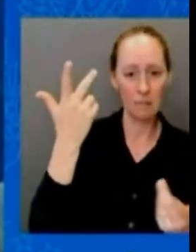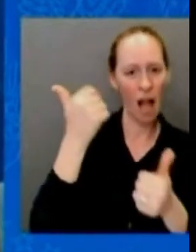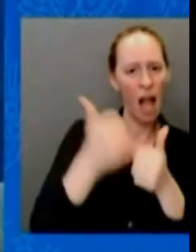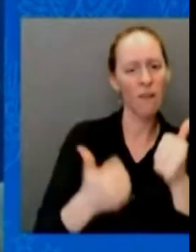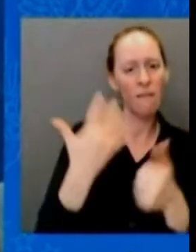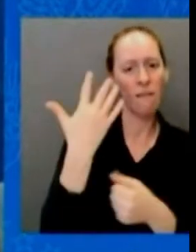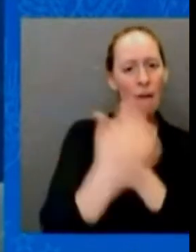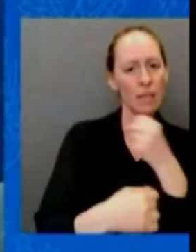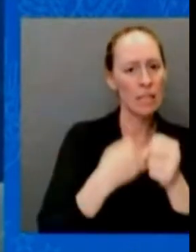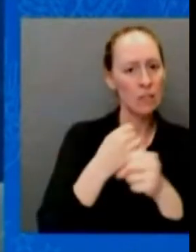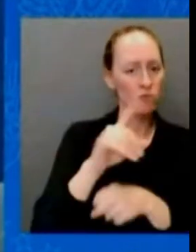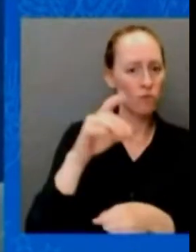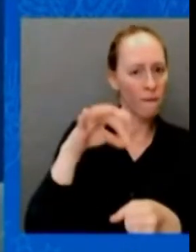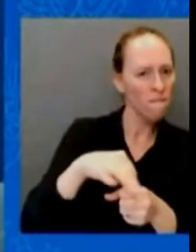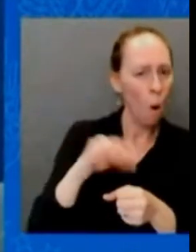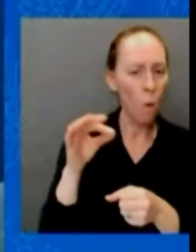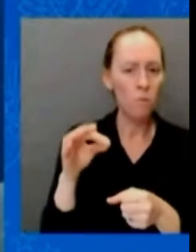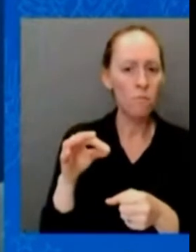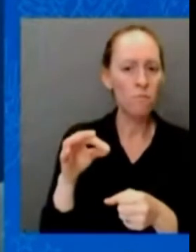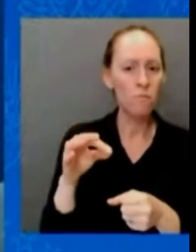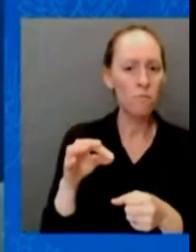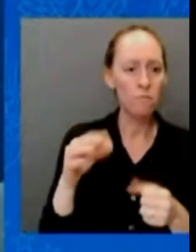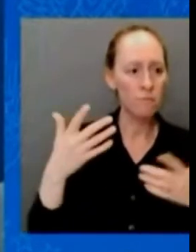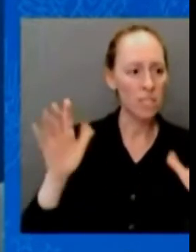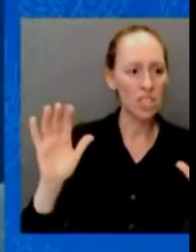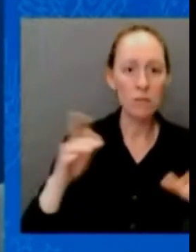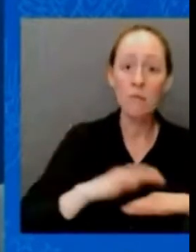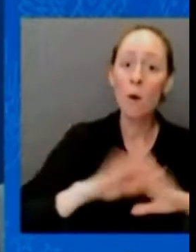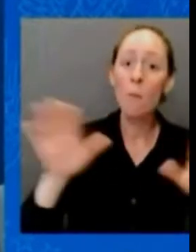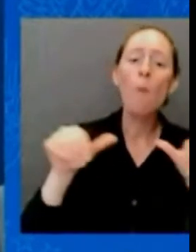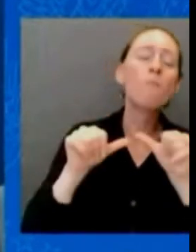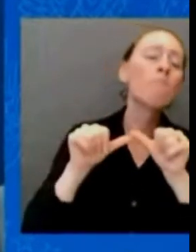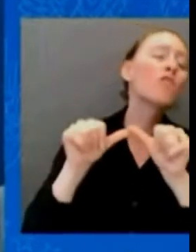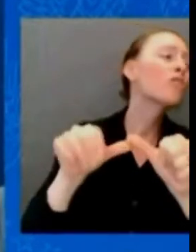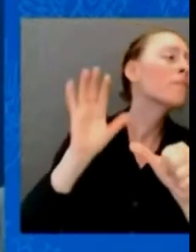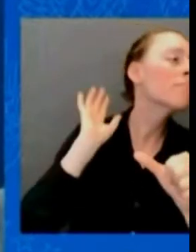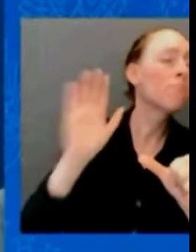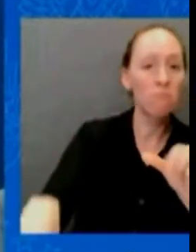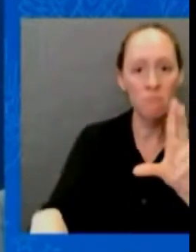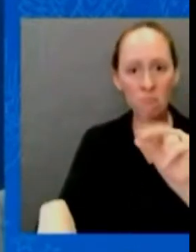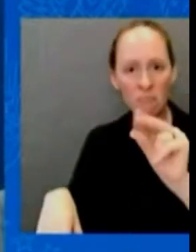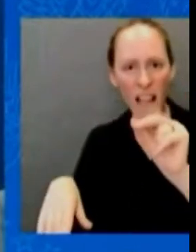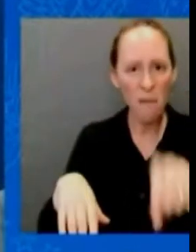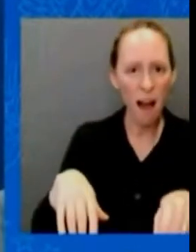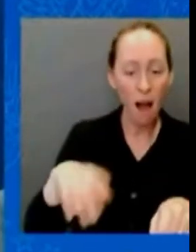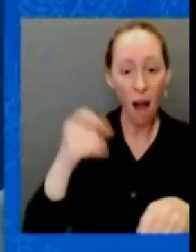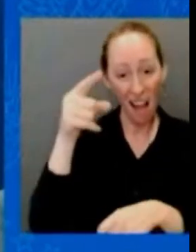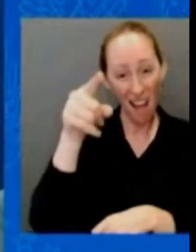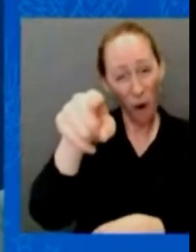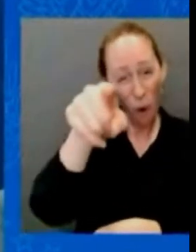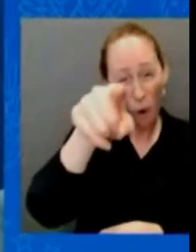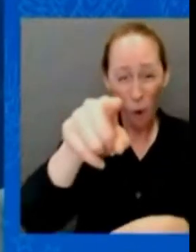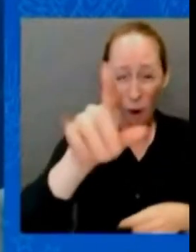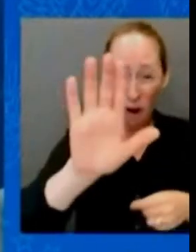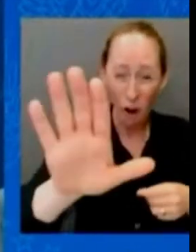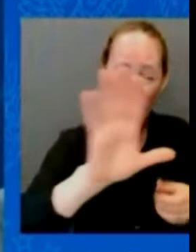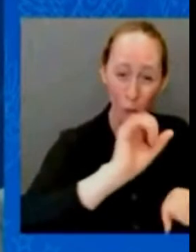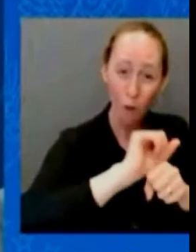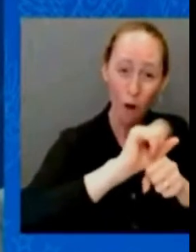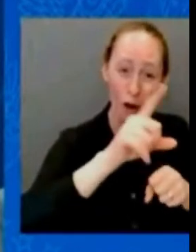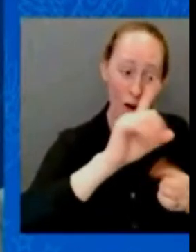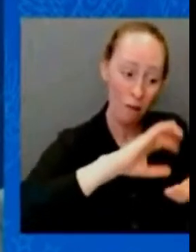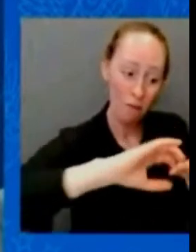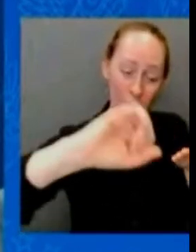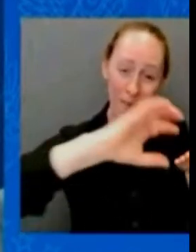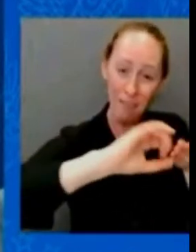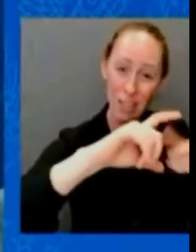plan. Every 5 years, you've been paying your Social Security since you were 16 years old on your first paycheck. Senator Ron